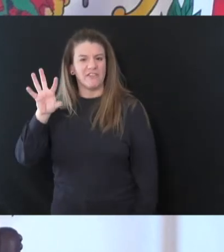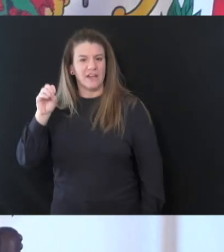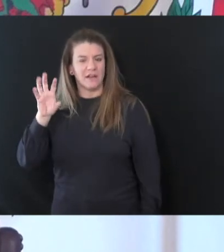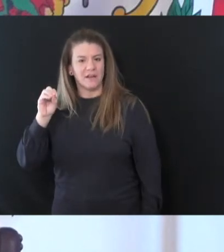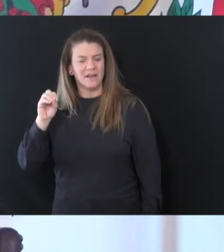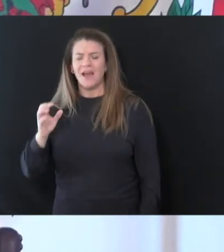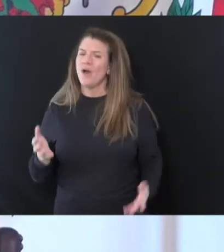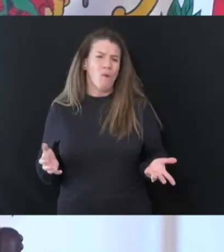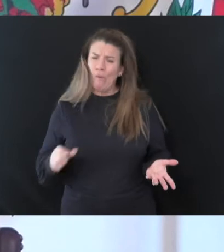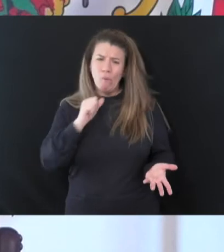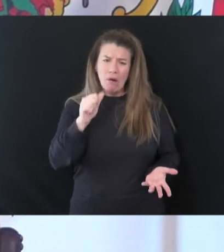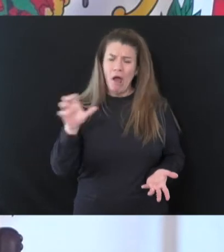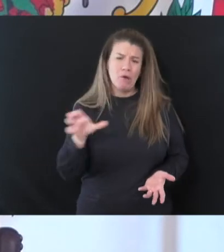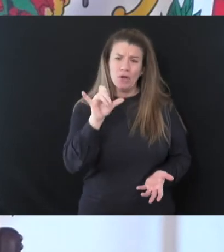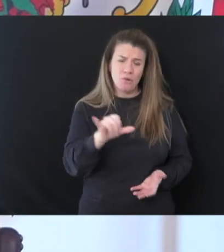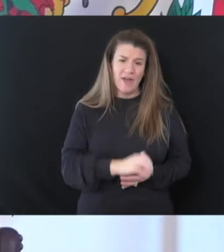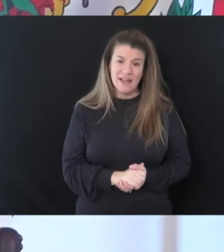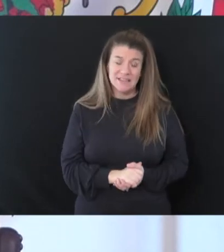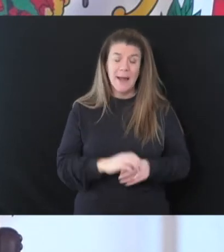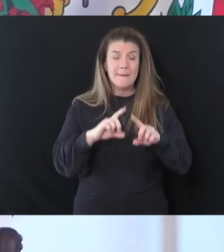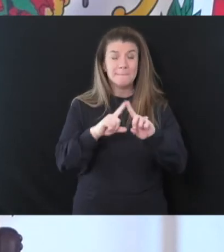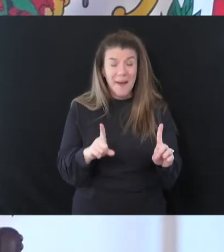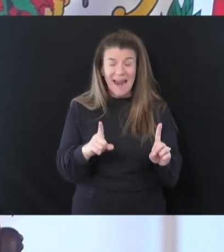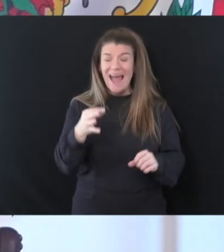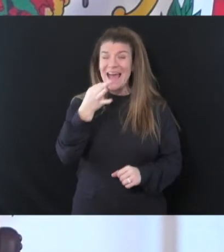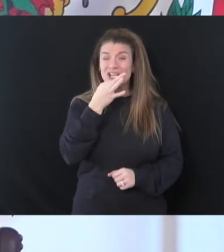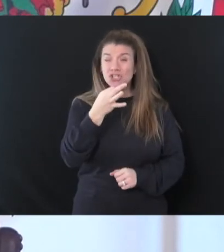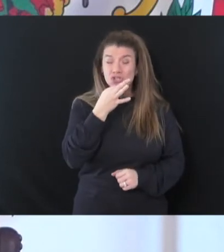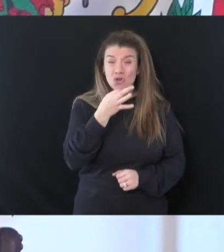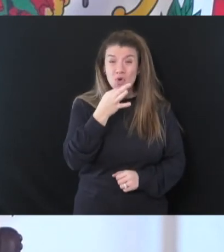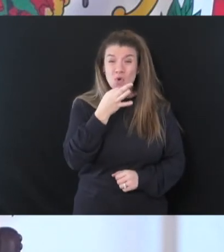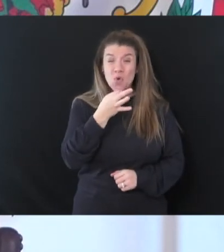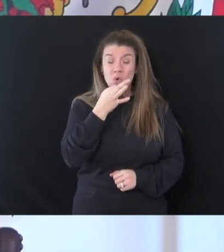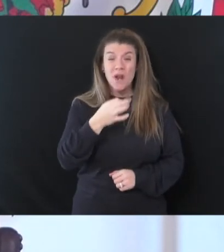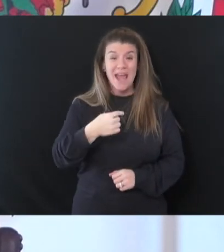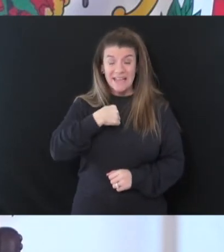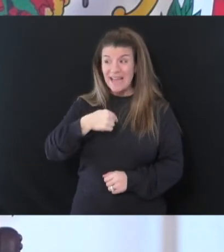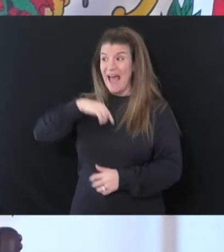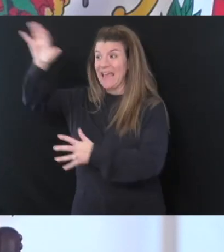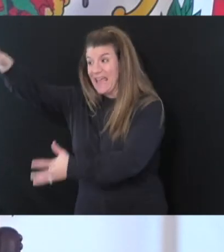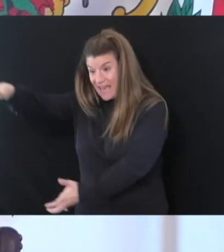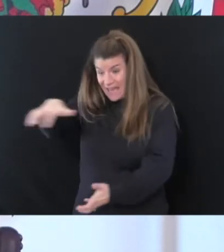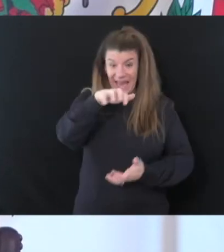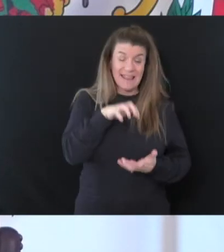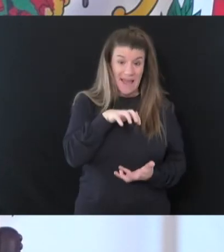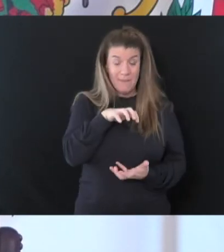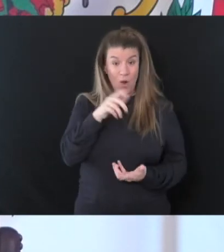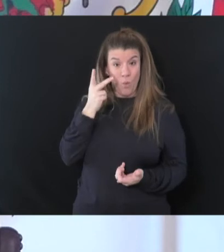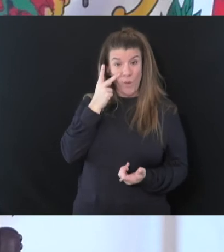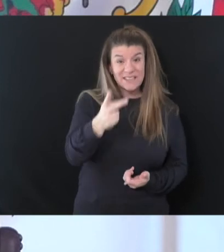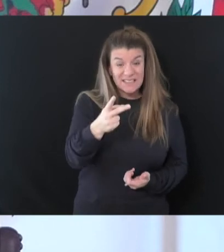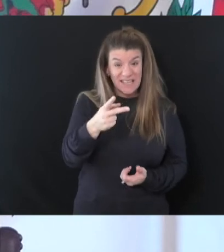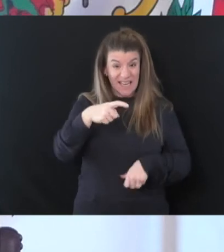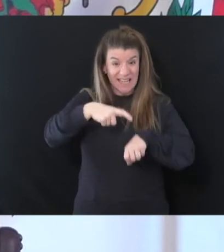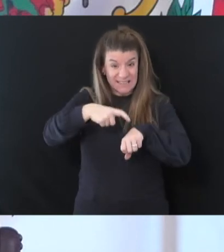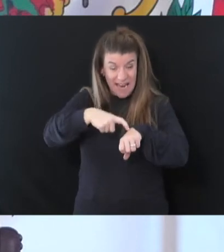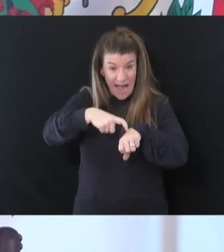We're not going to do that. But as soon as I can possibly see my way forward, that we can glean off